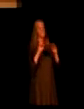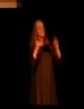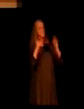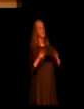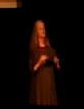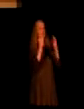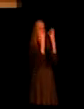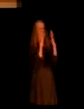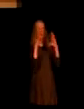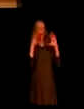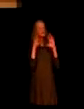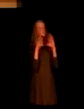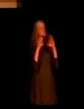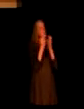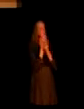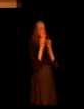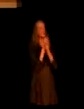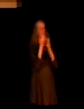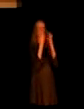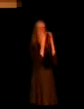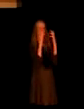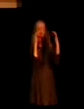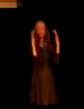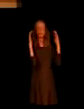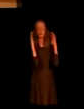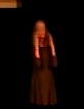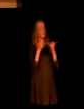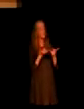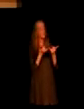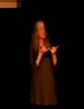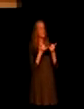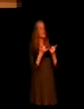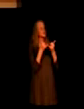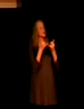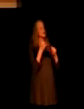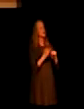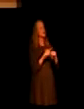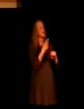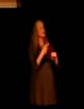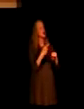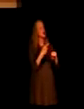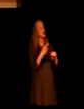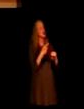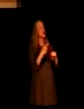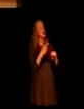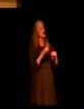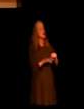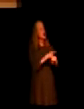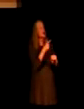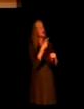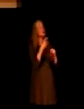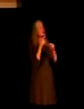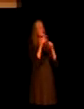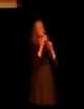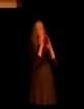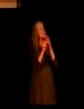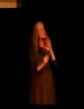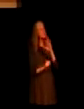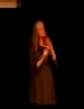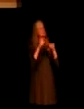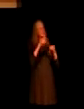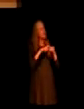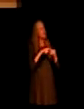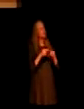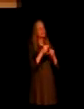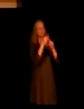forests would grow faster because their growing season would be longer, except for the low elevation forest will run out of